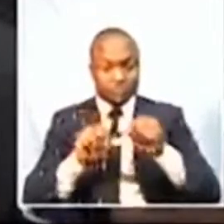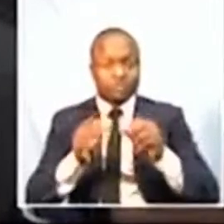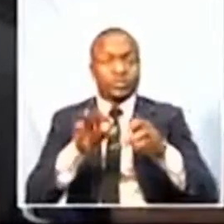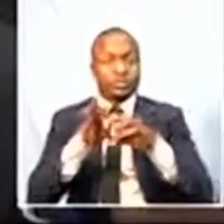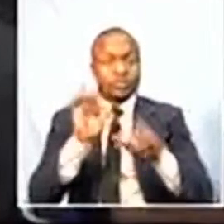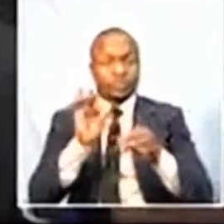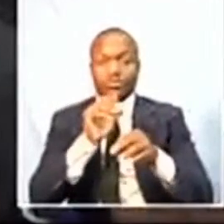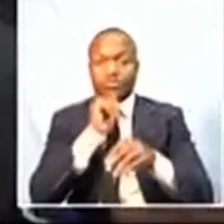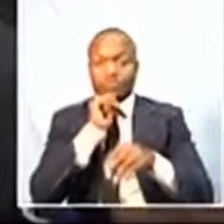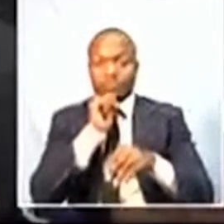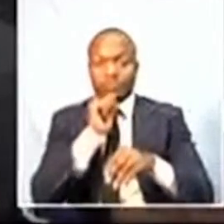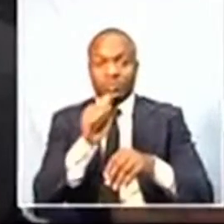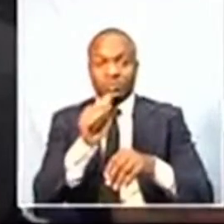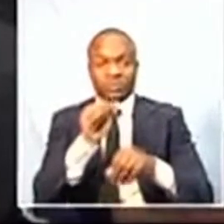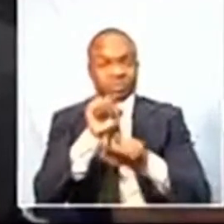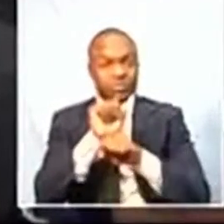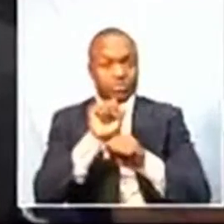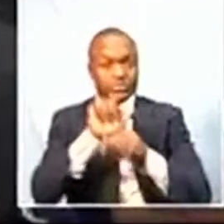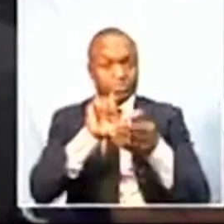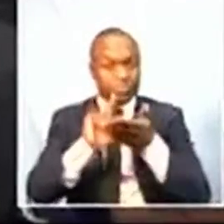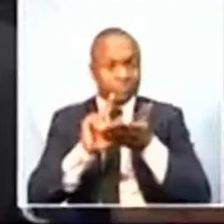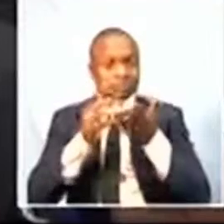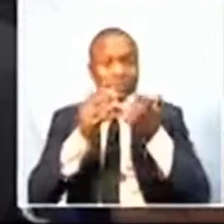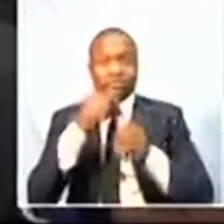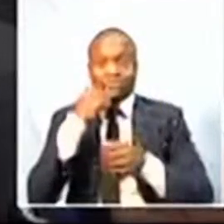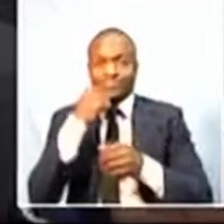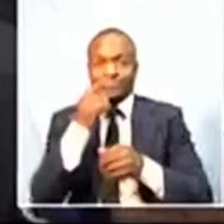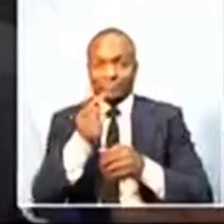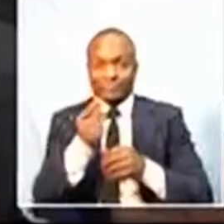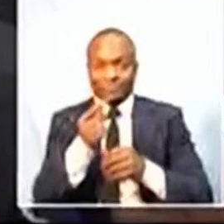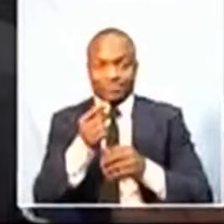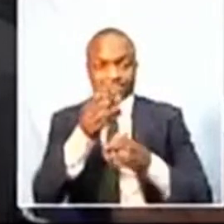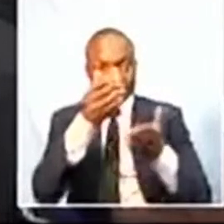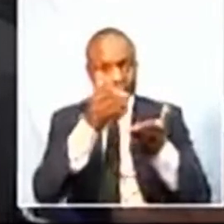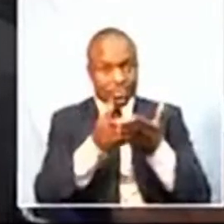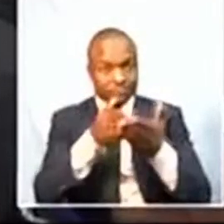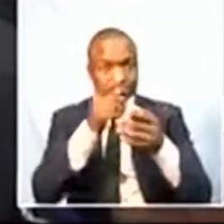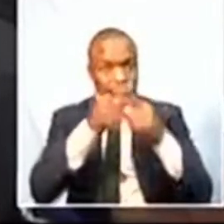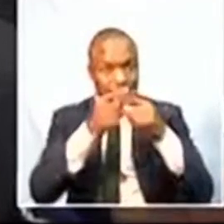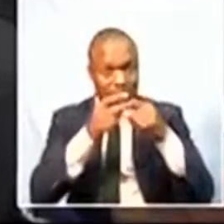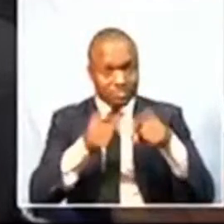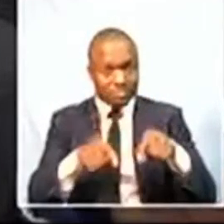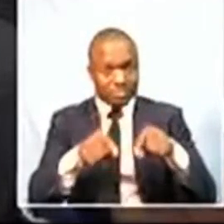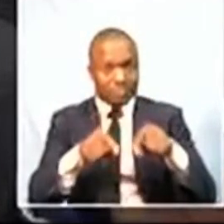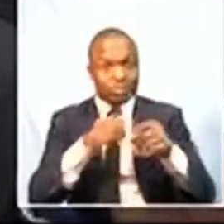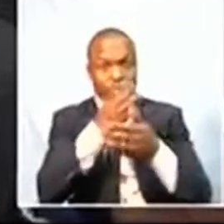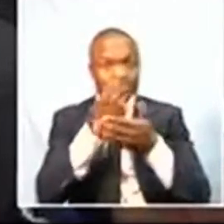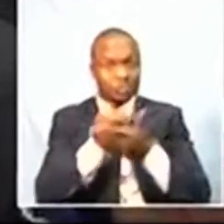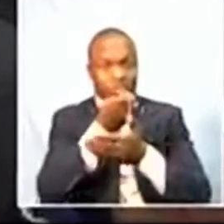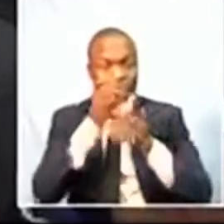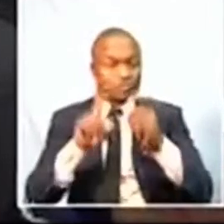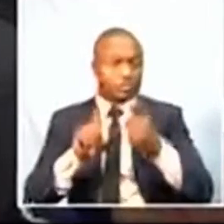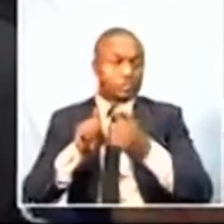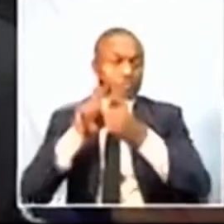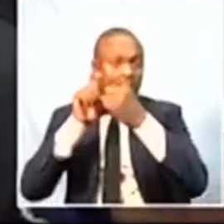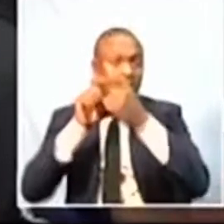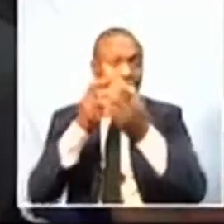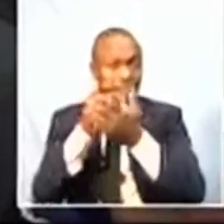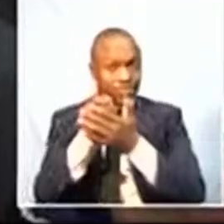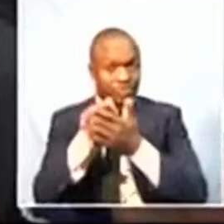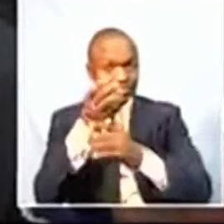on non-performing loans and wishes to state that this arose mainly from economic challenges and financial